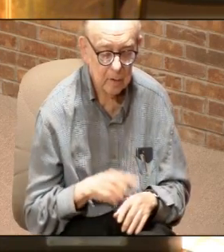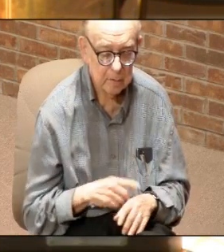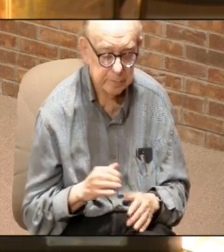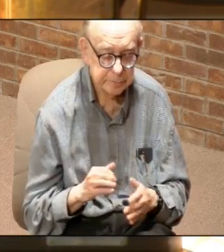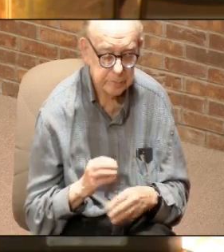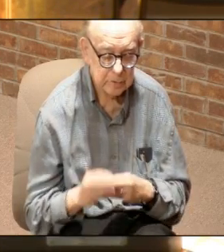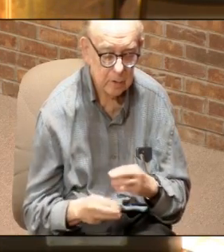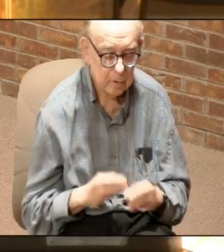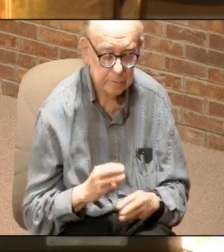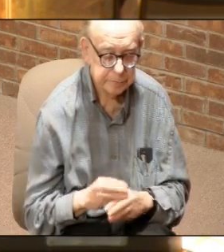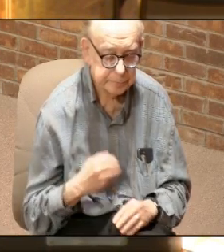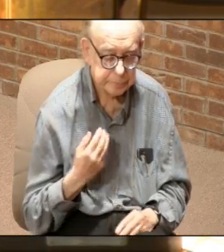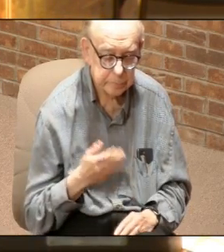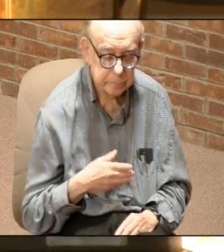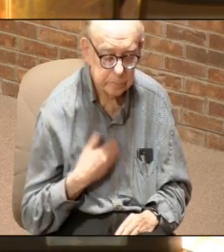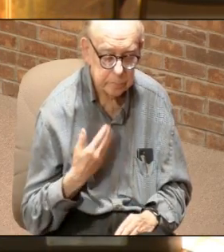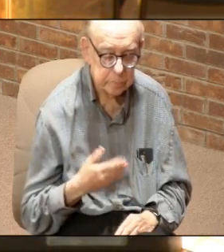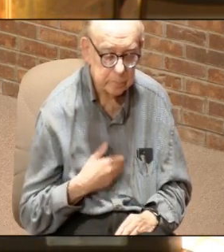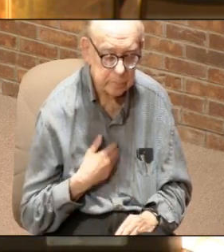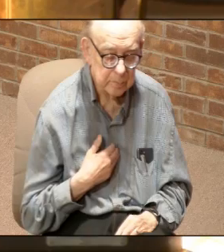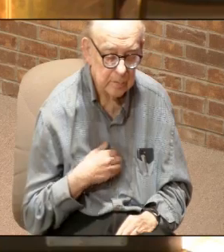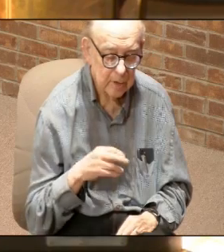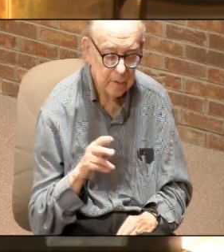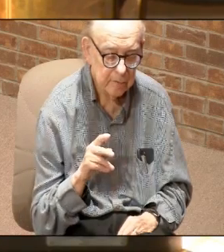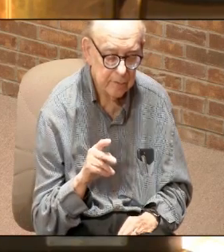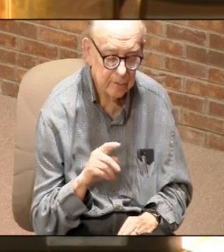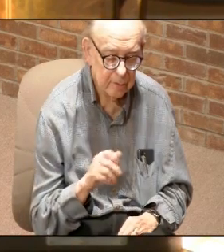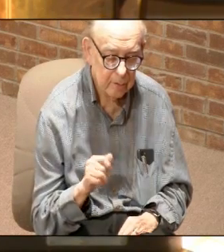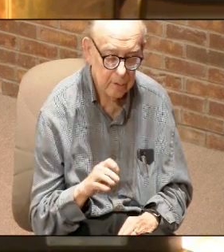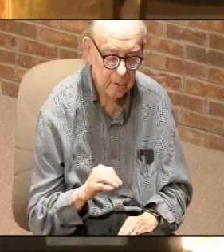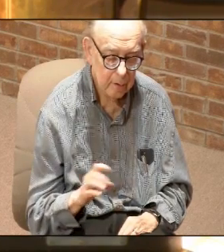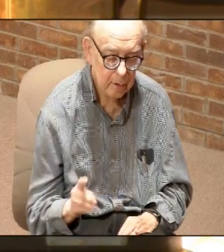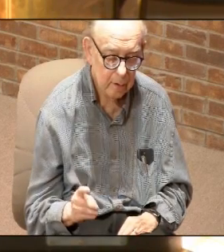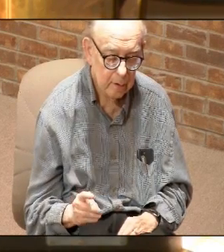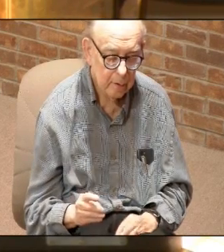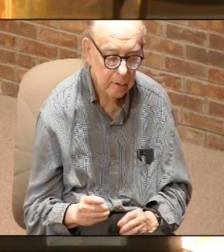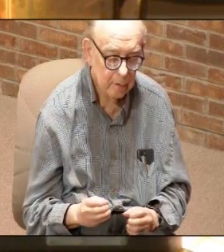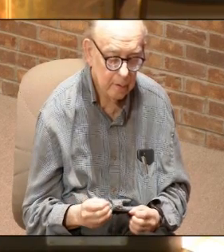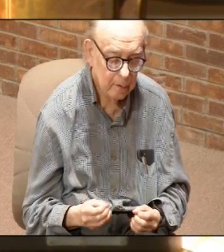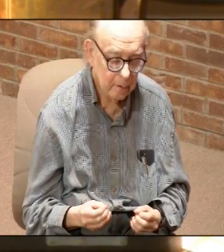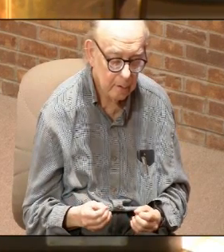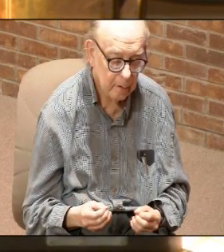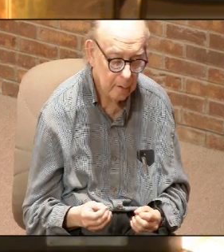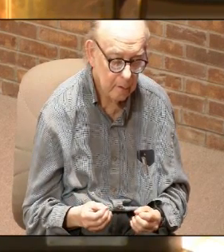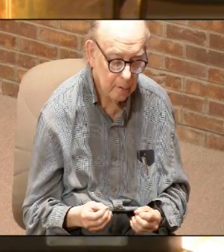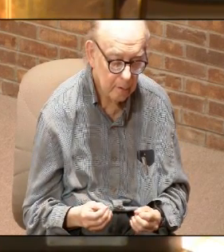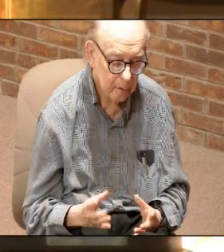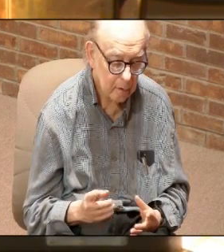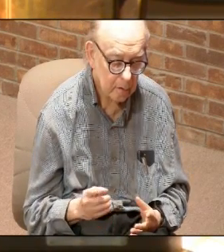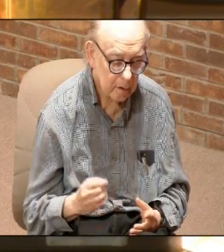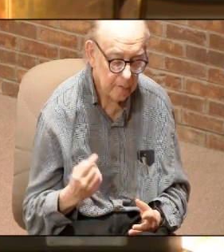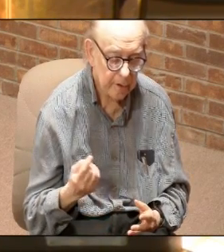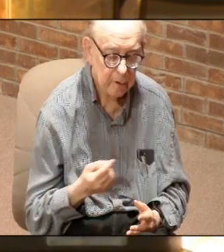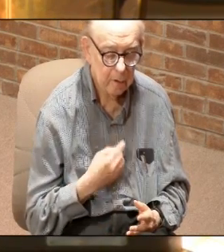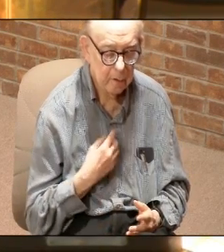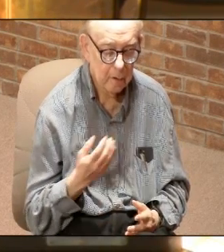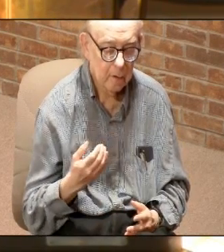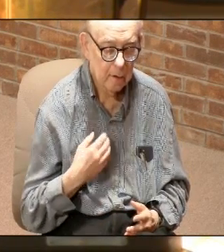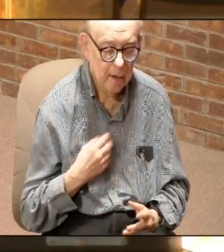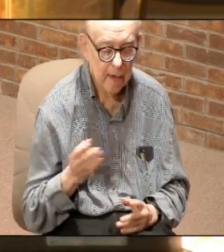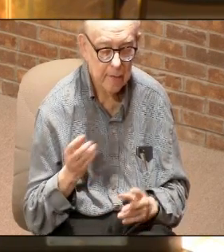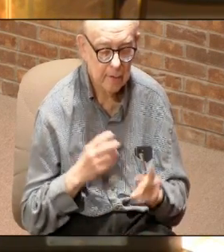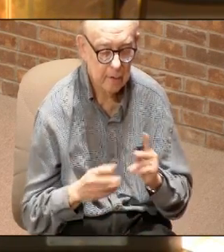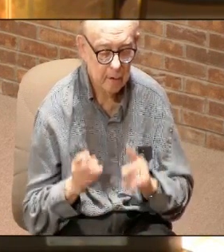this world, our joy is zapped. There's a lot of all of us that have